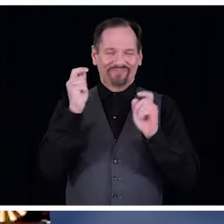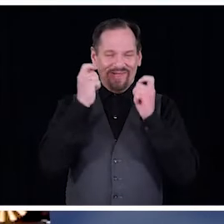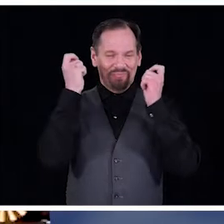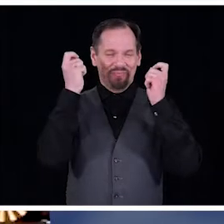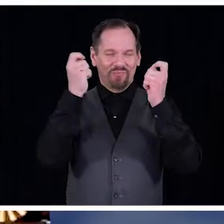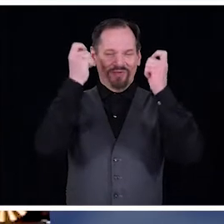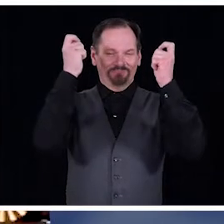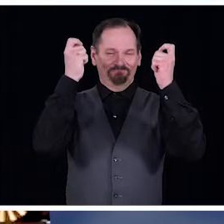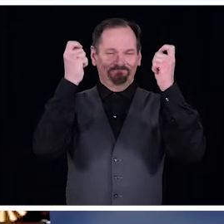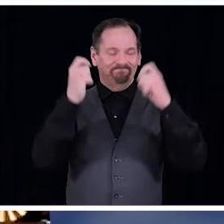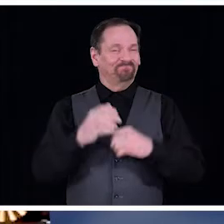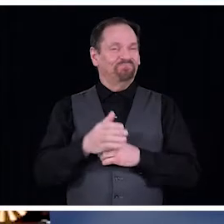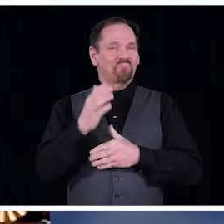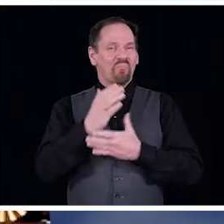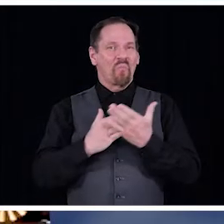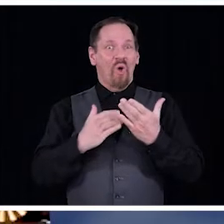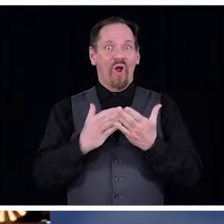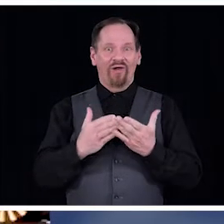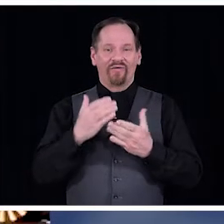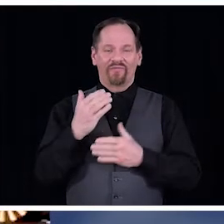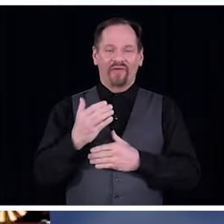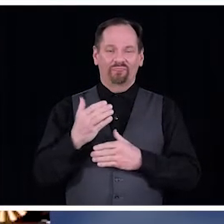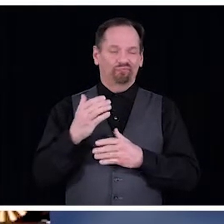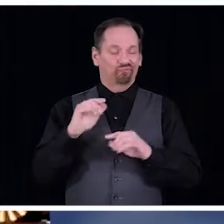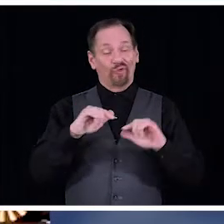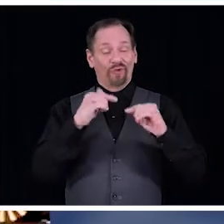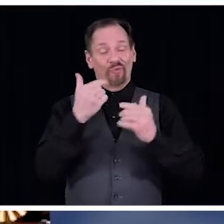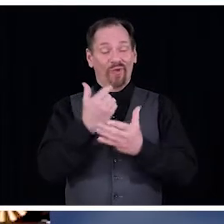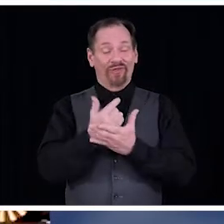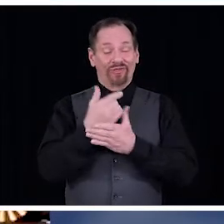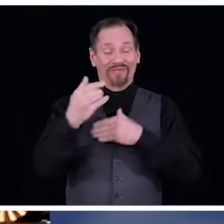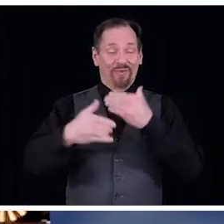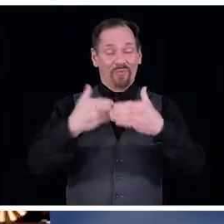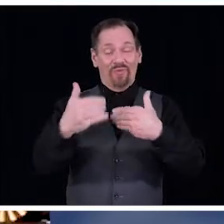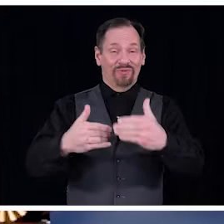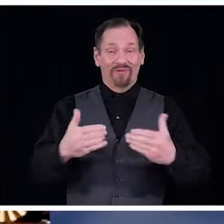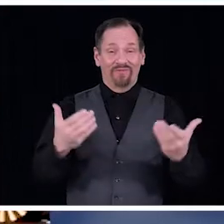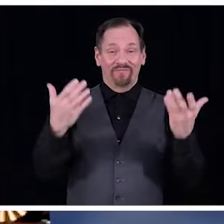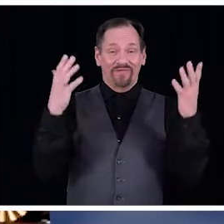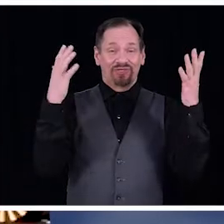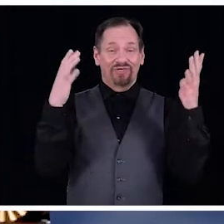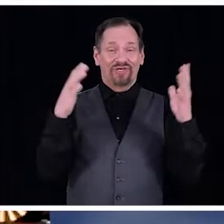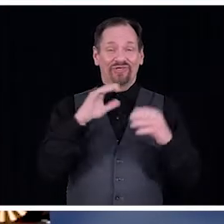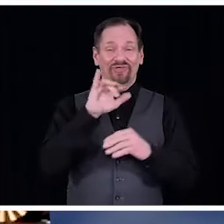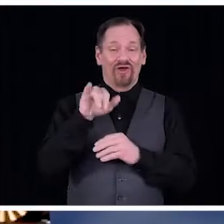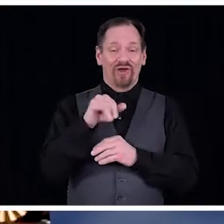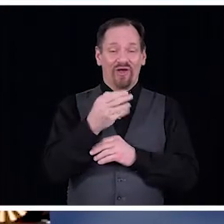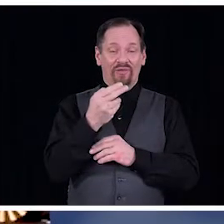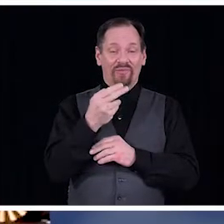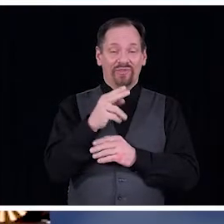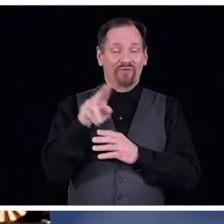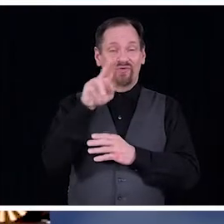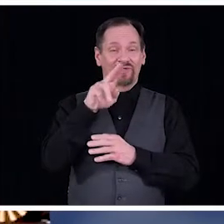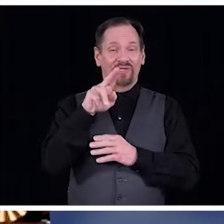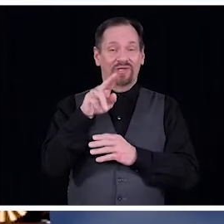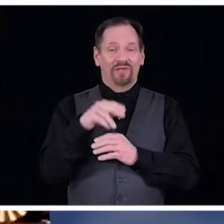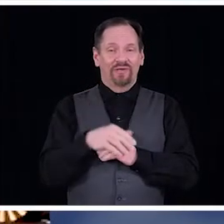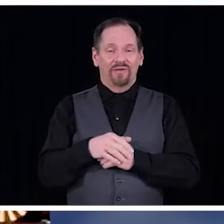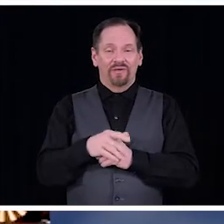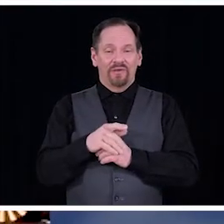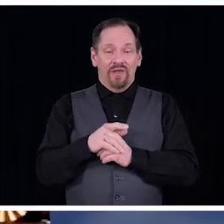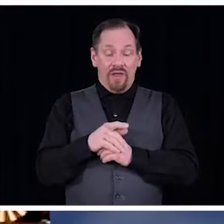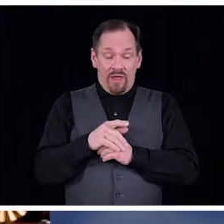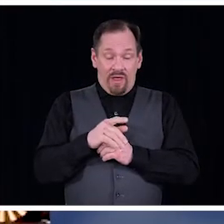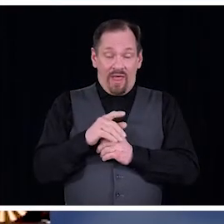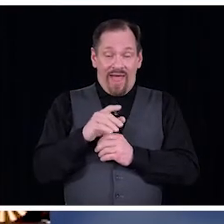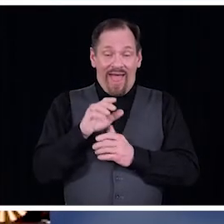closing the Johns Hopkins University's 144th academic year. I want to offer my heartiest congratulations to each